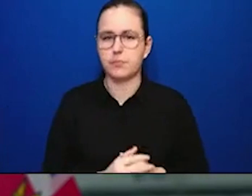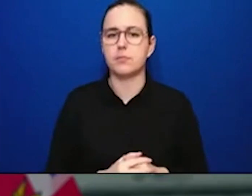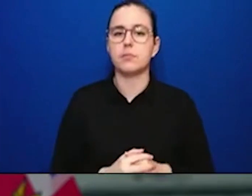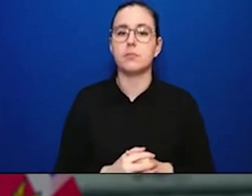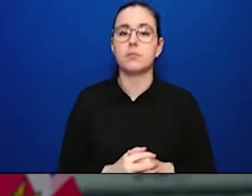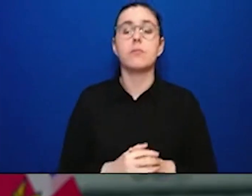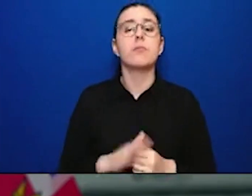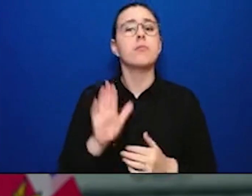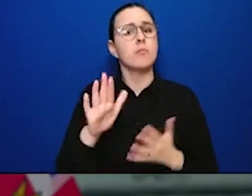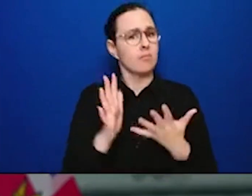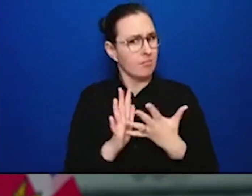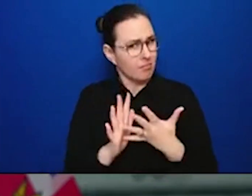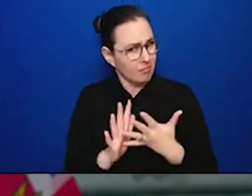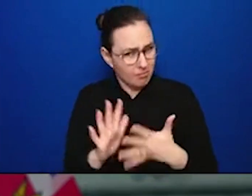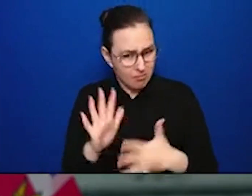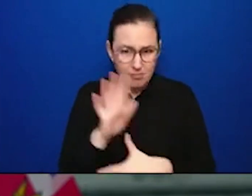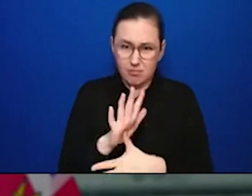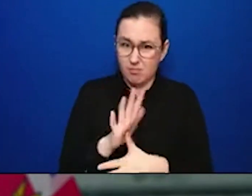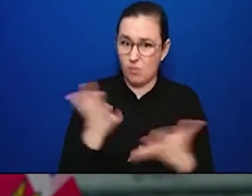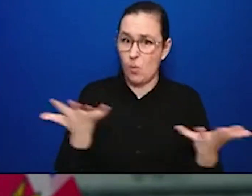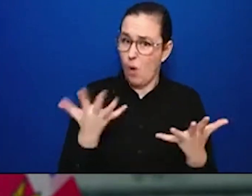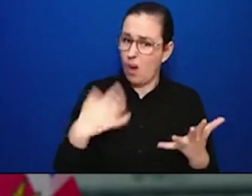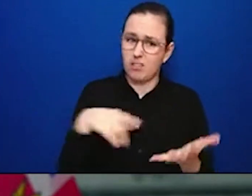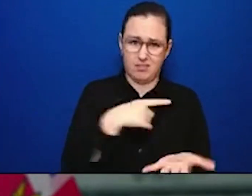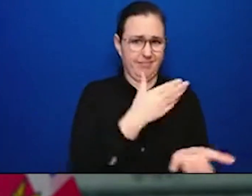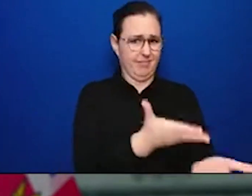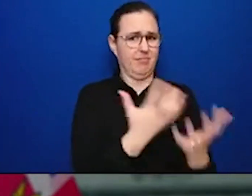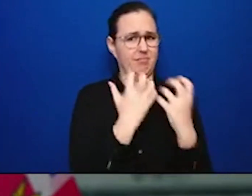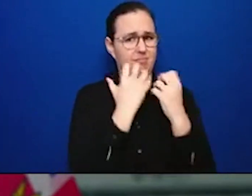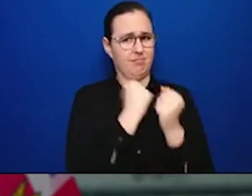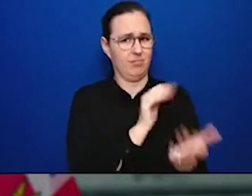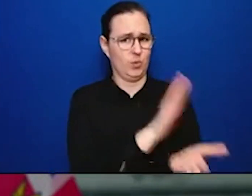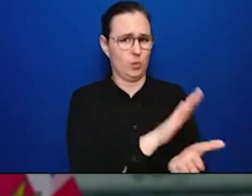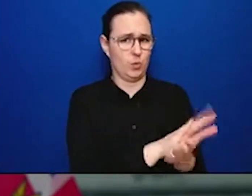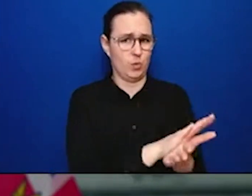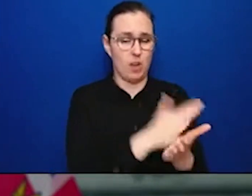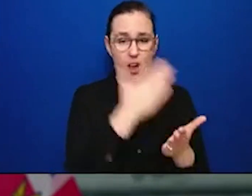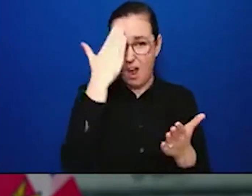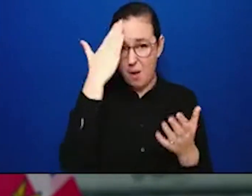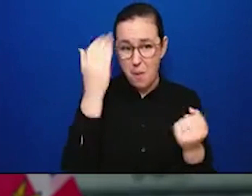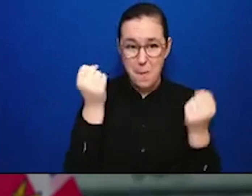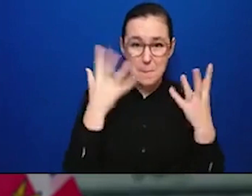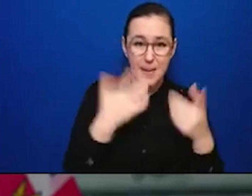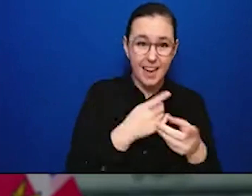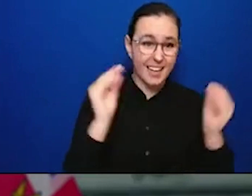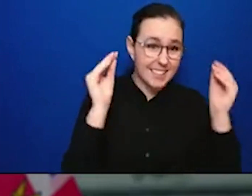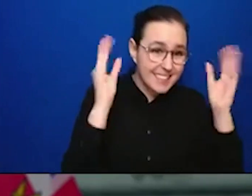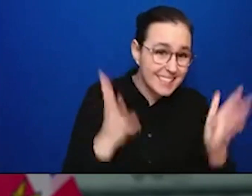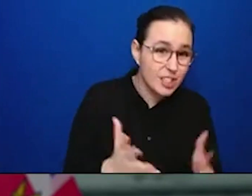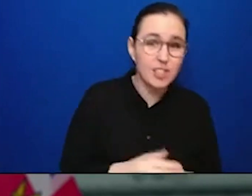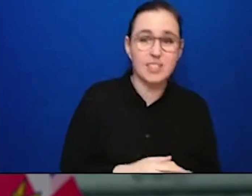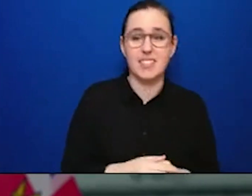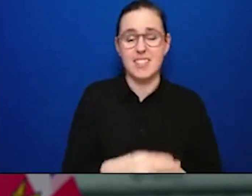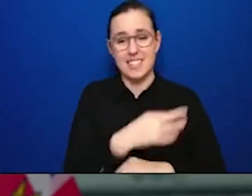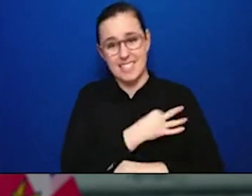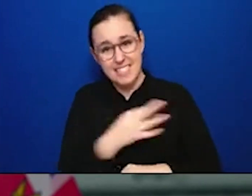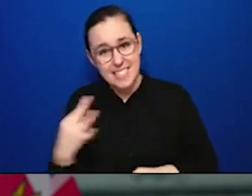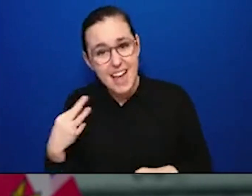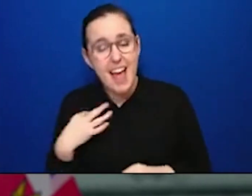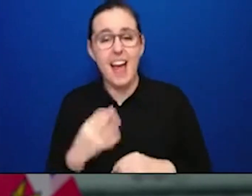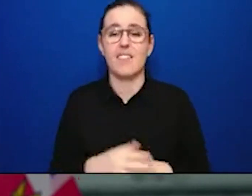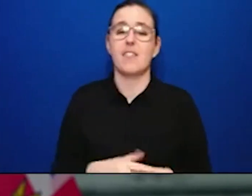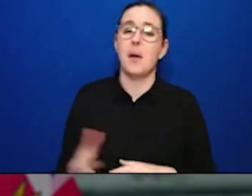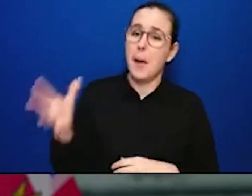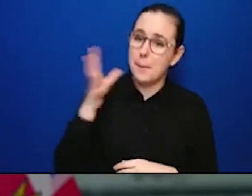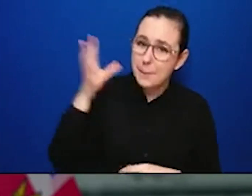thousands of school staff, teachers, educators, and parents and principals and school district